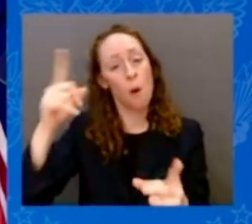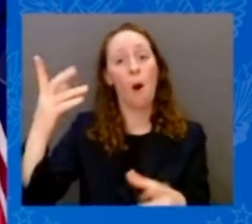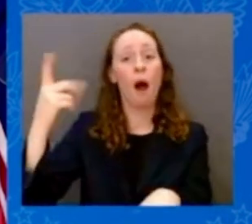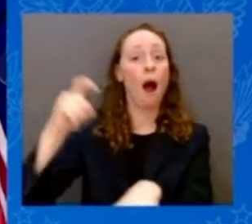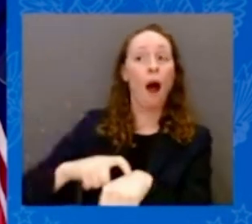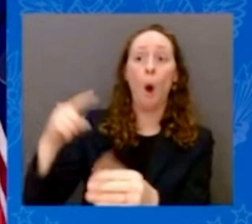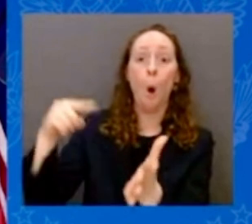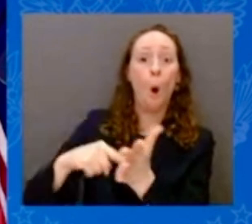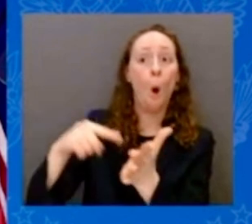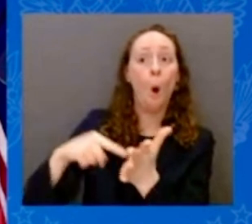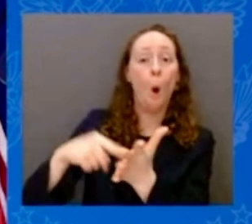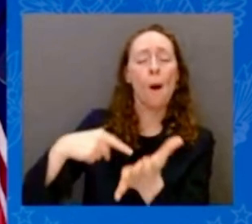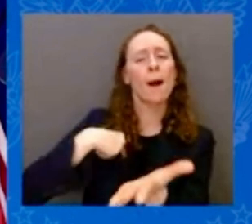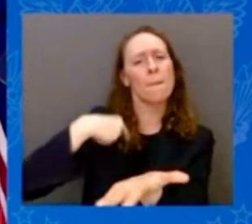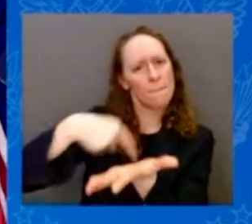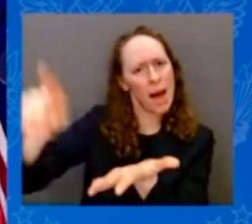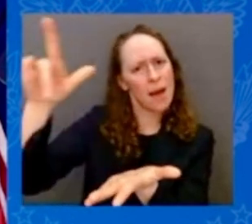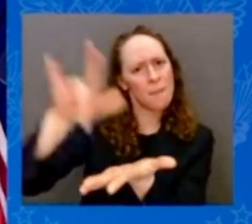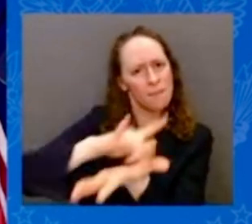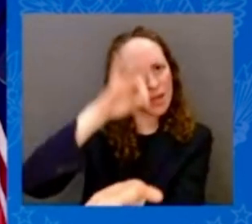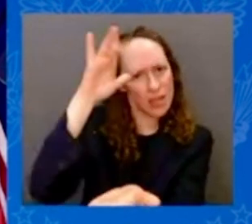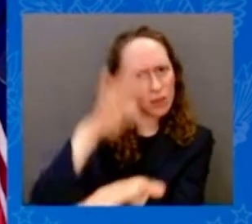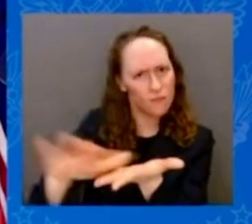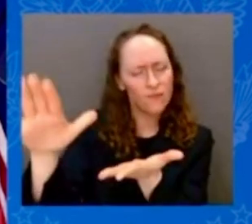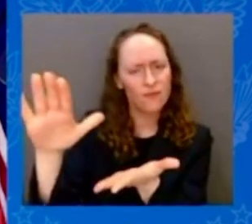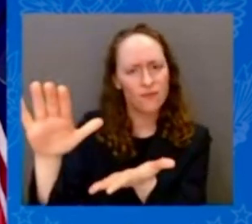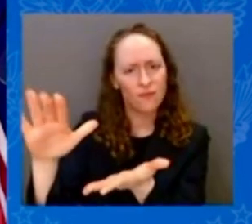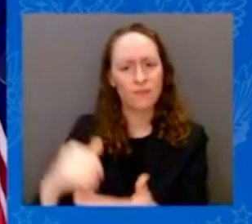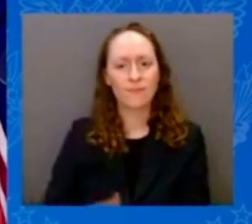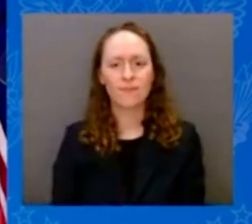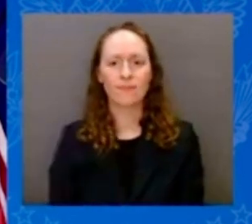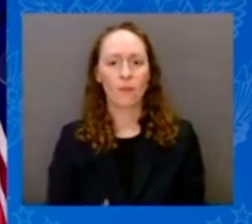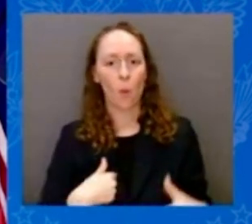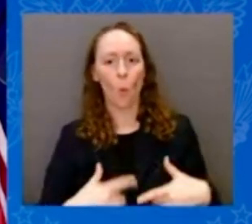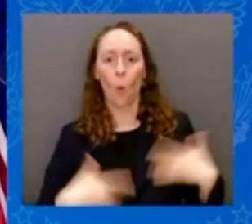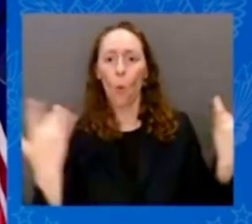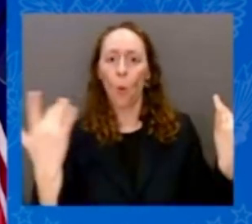stand up when I asked them to join us in rejecting cuts of Social Security.